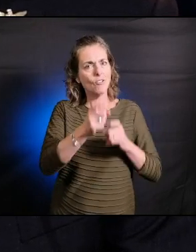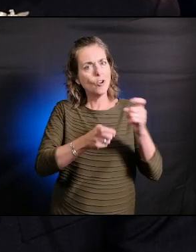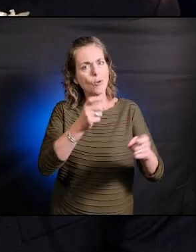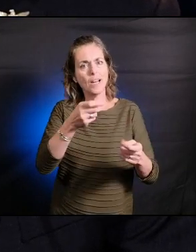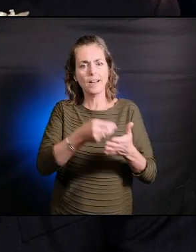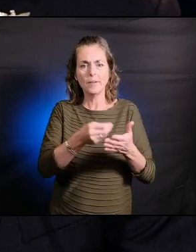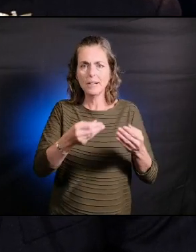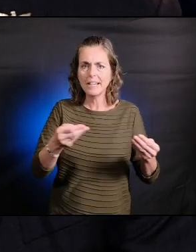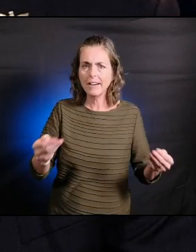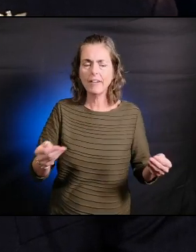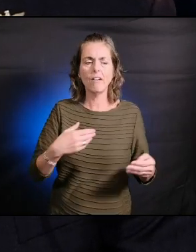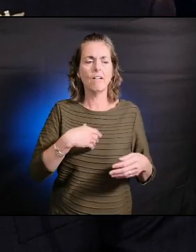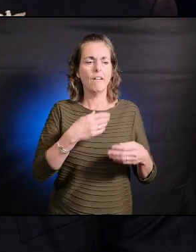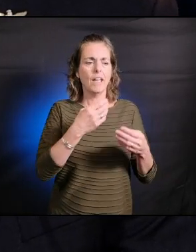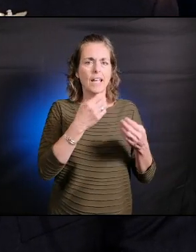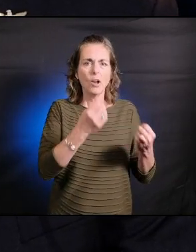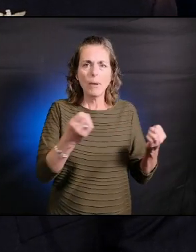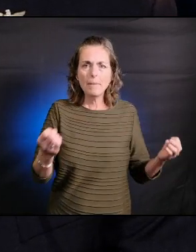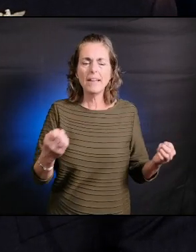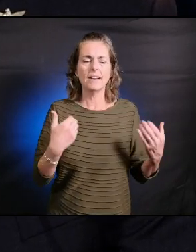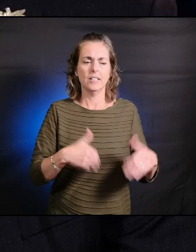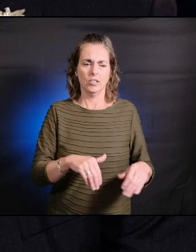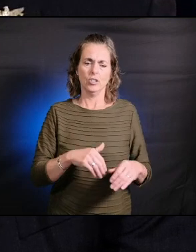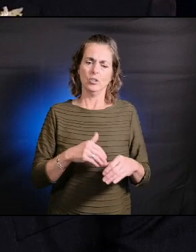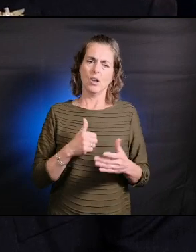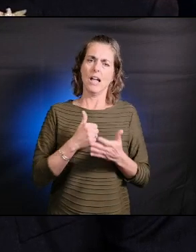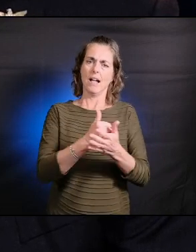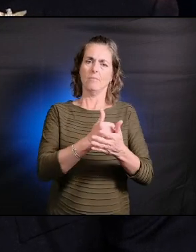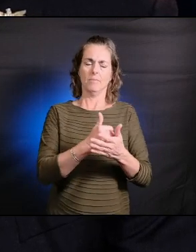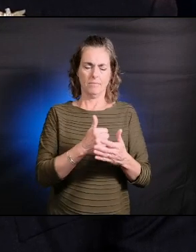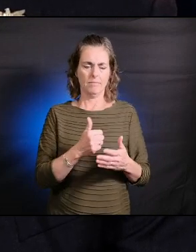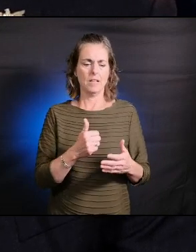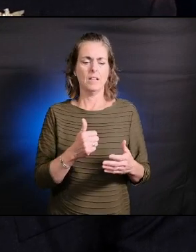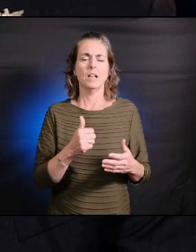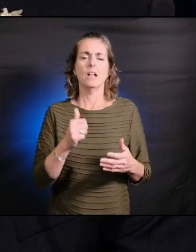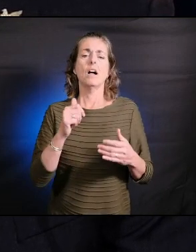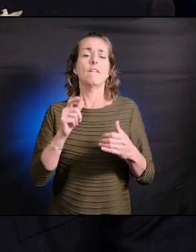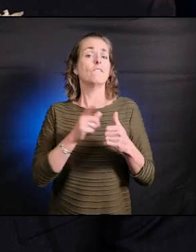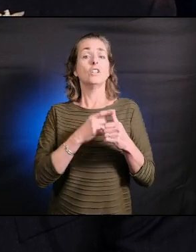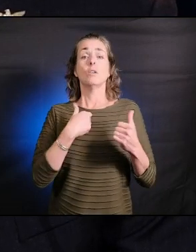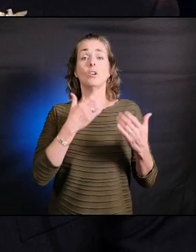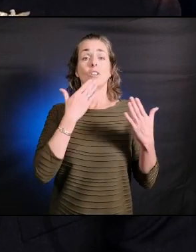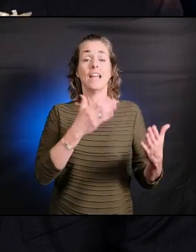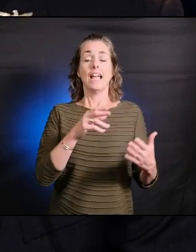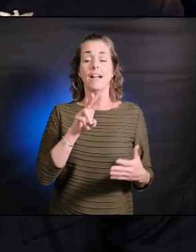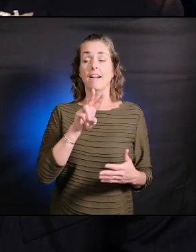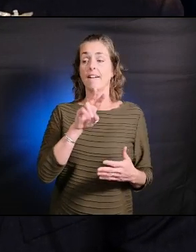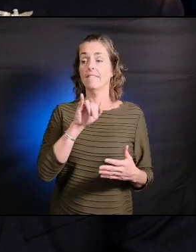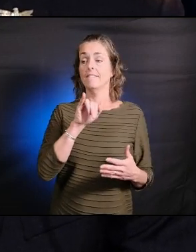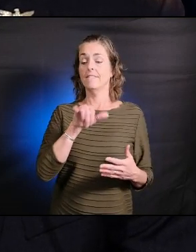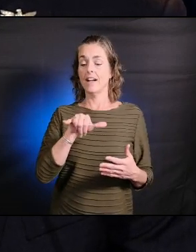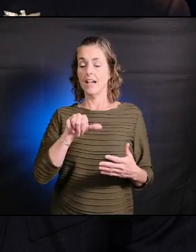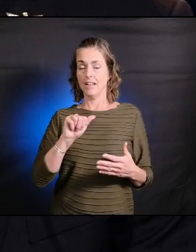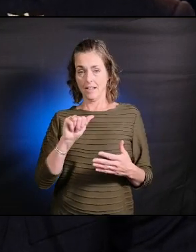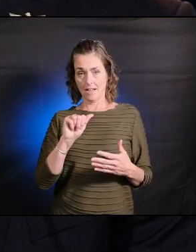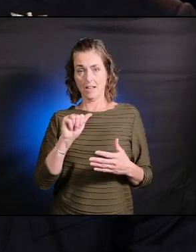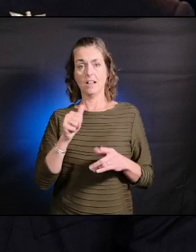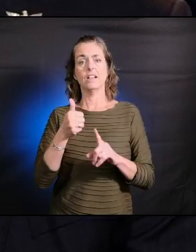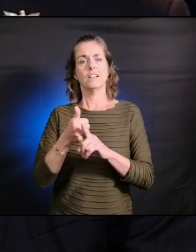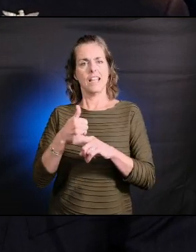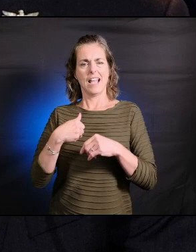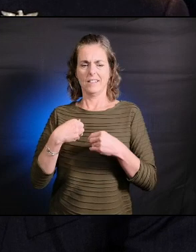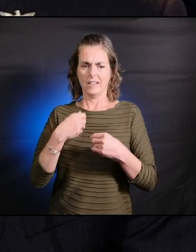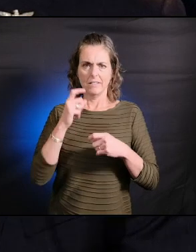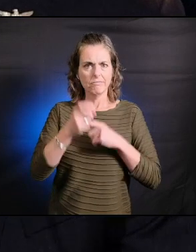equipment in response to the pandemic. First, I'd like to thank VIA, who has contributed a lot of